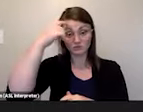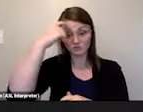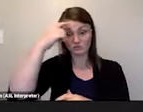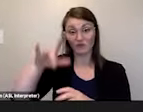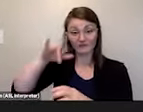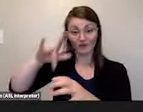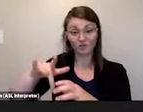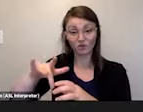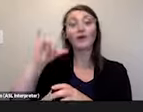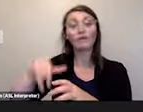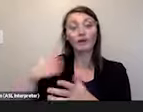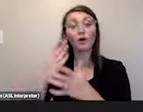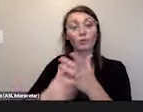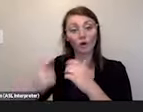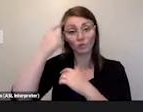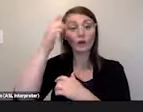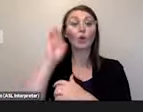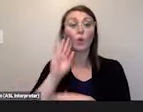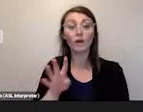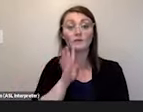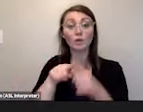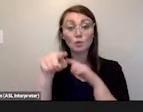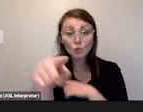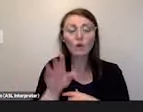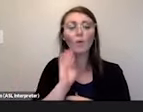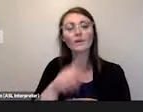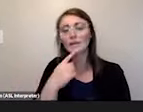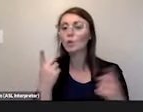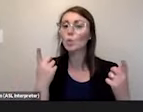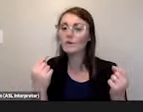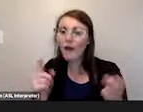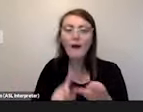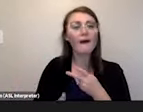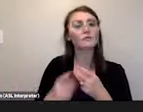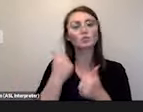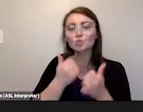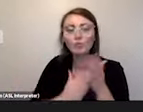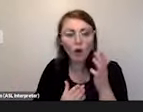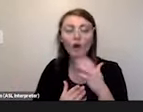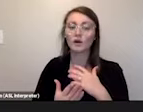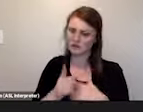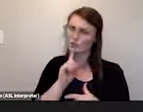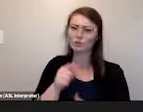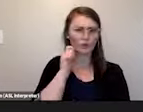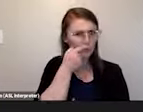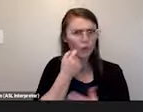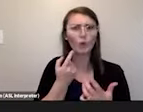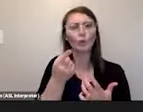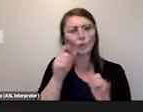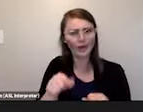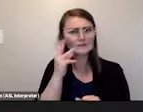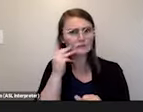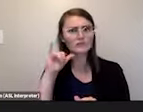speak. It will tell you exactly what part of the brain you're touching and what it does. So it's a really cool way to experience the brain. Actually,